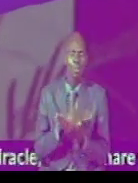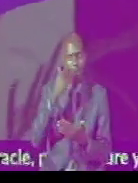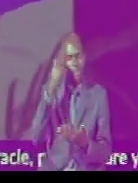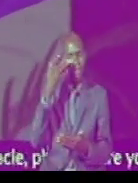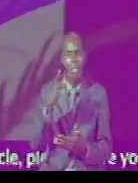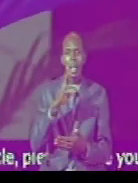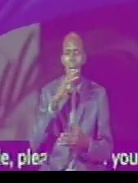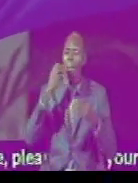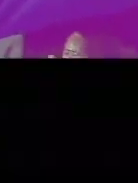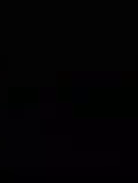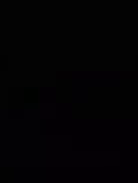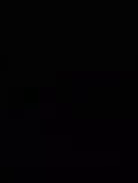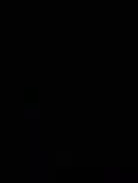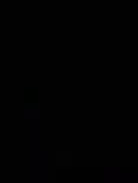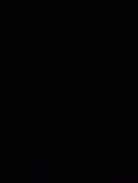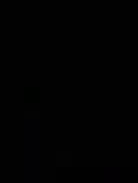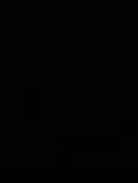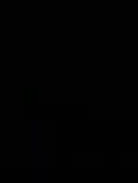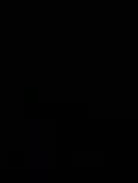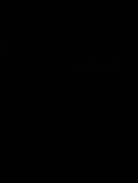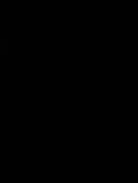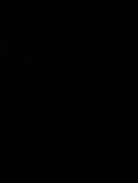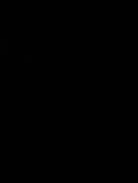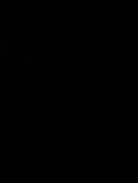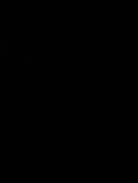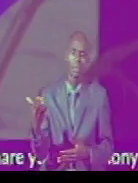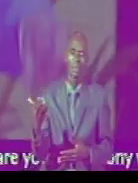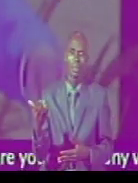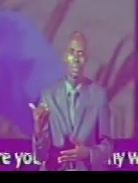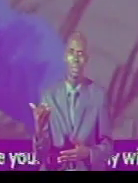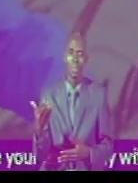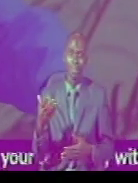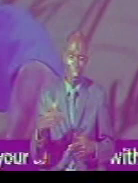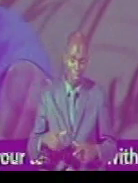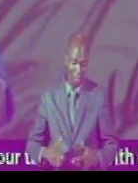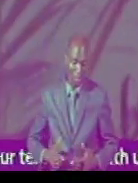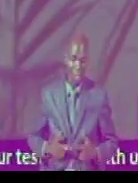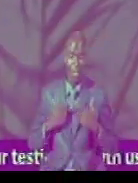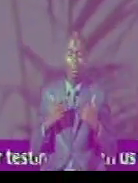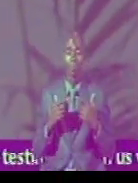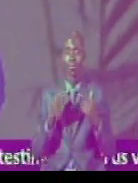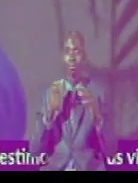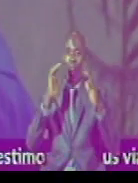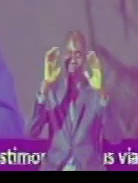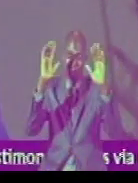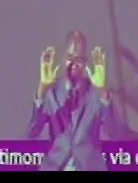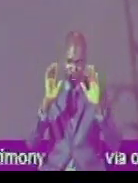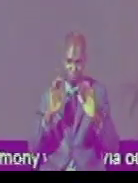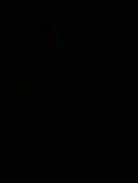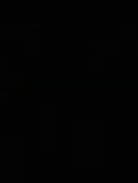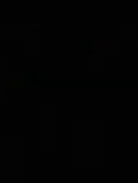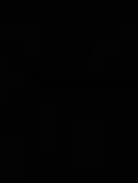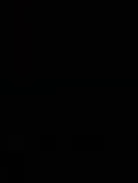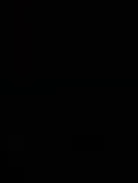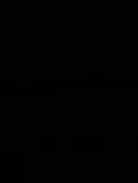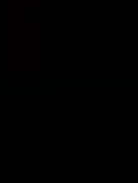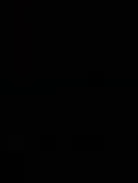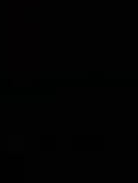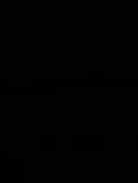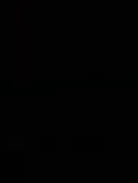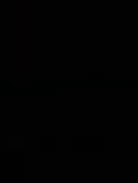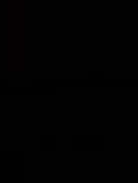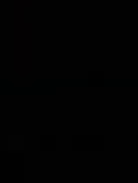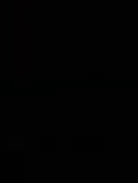are so many there. Life miracles. Miracles today. Miracles real. Orchestra,